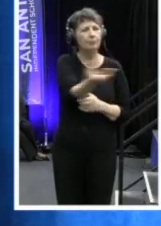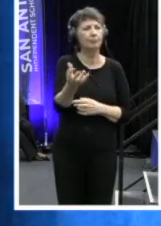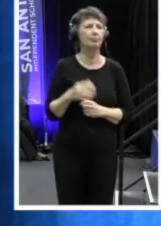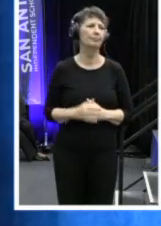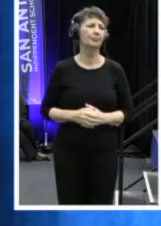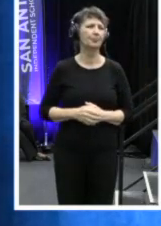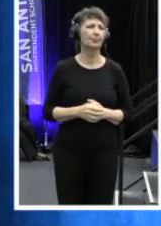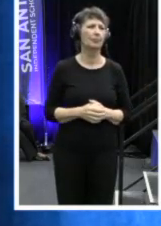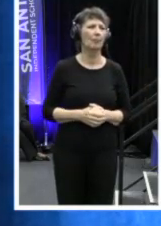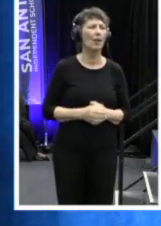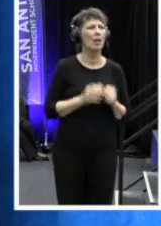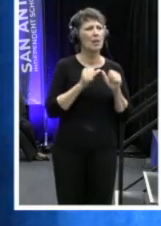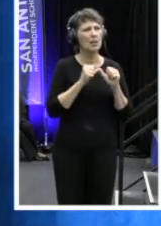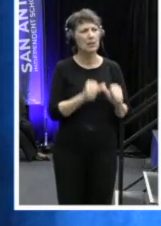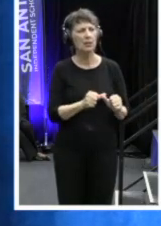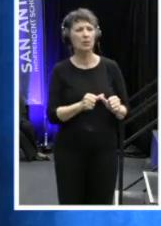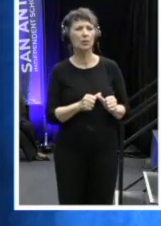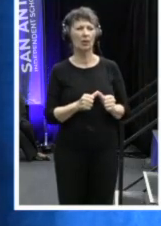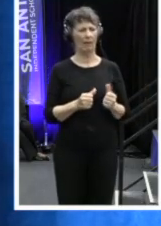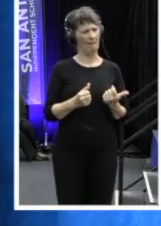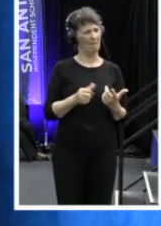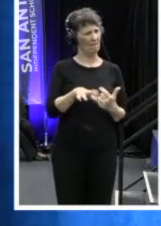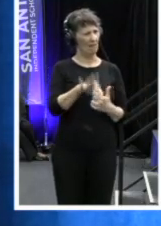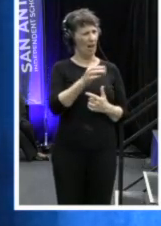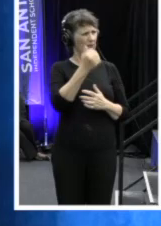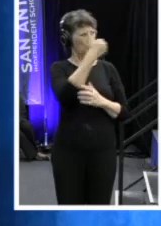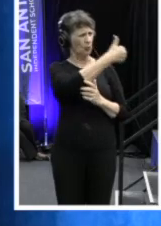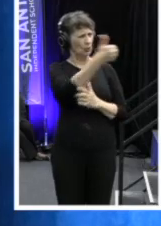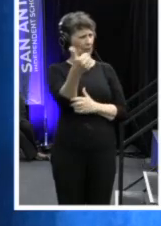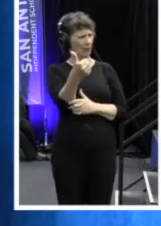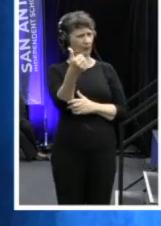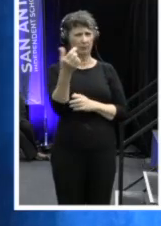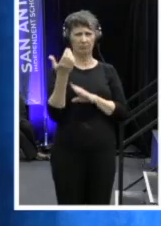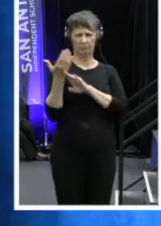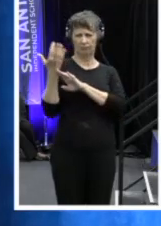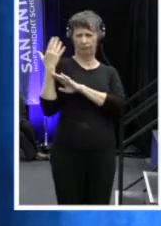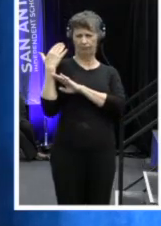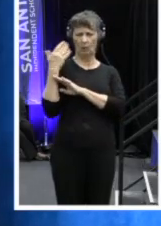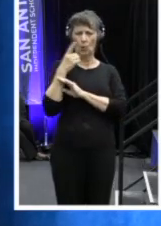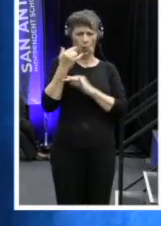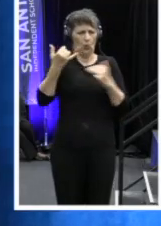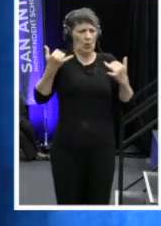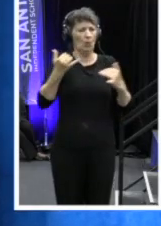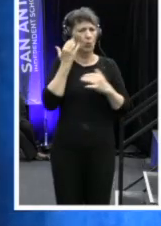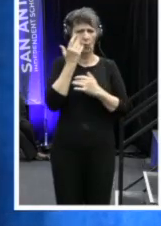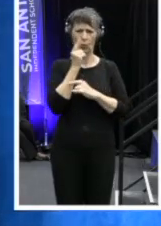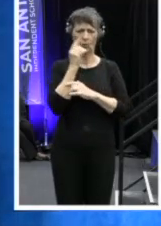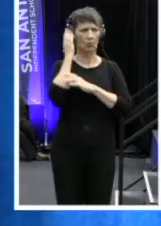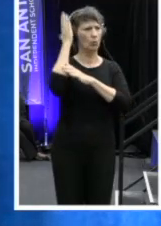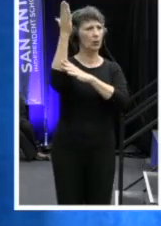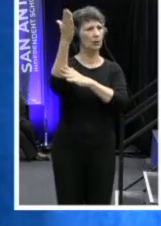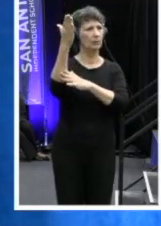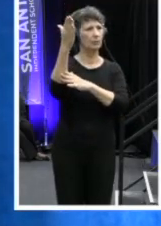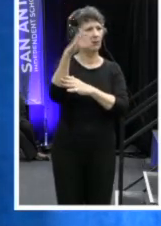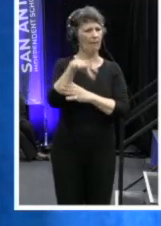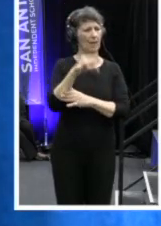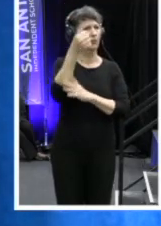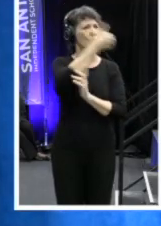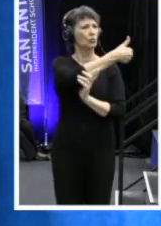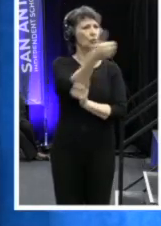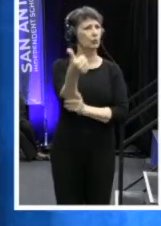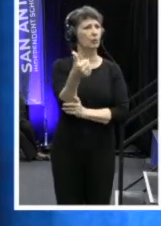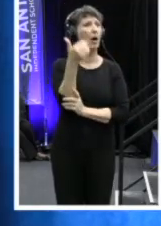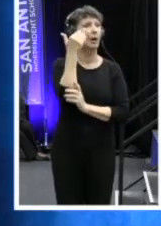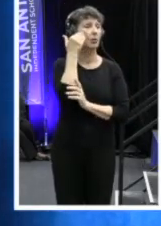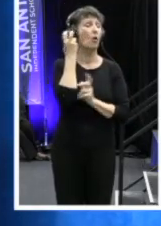to discover and embrace the person you have been, you are, and who you will become. I know it